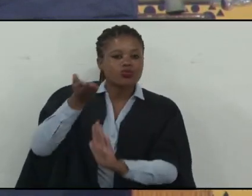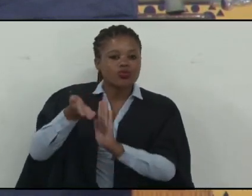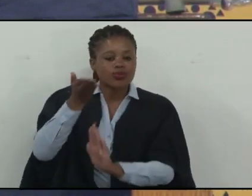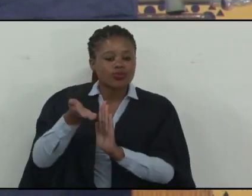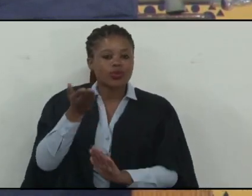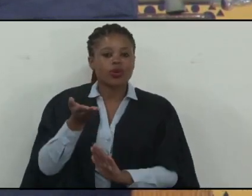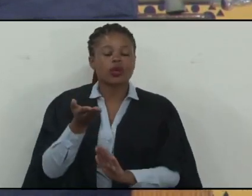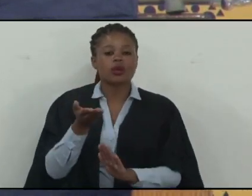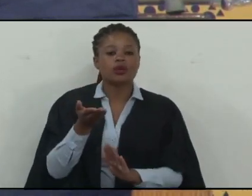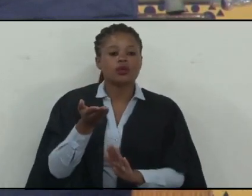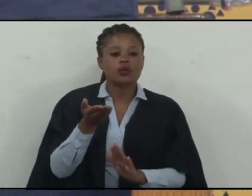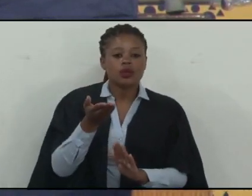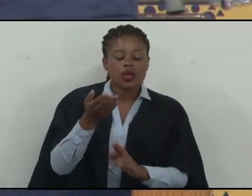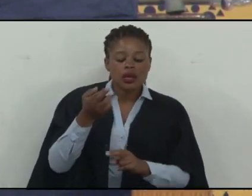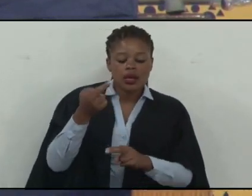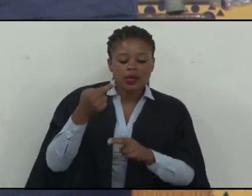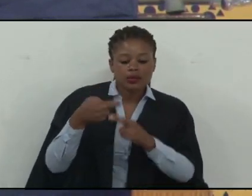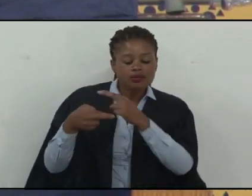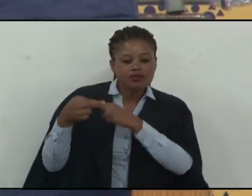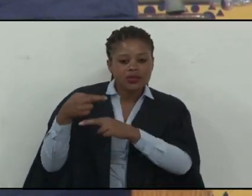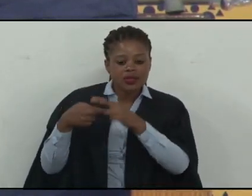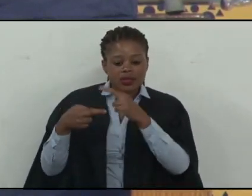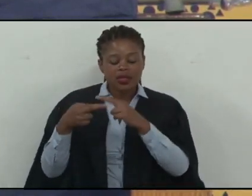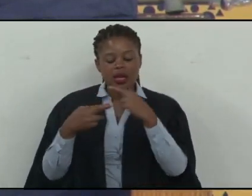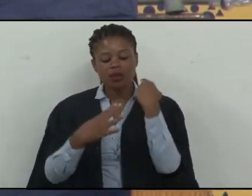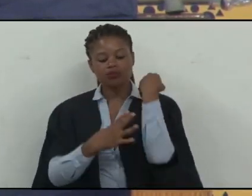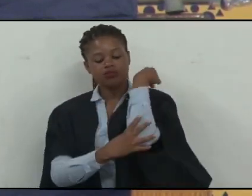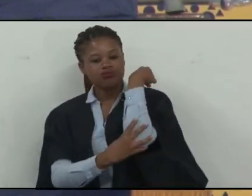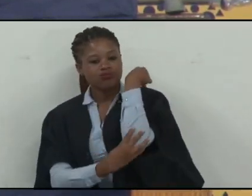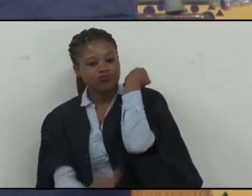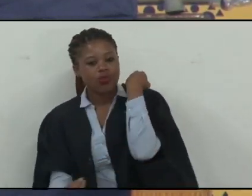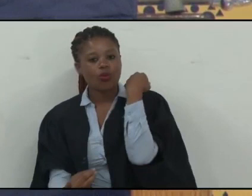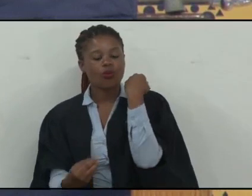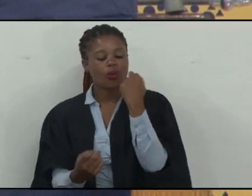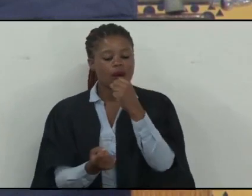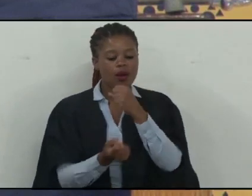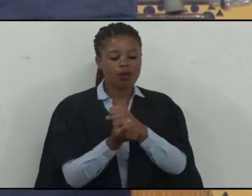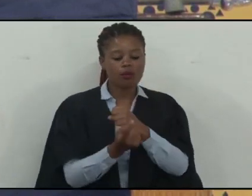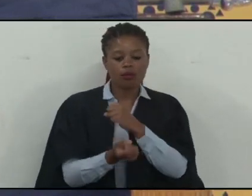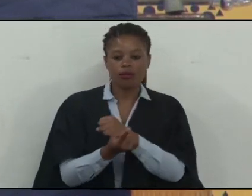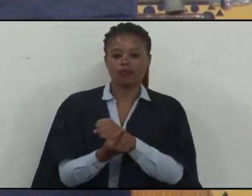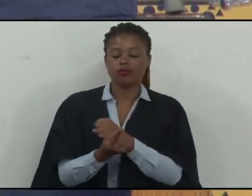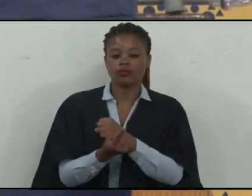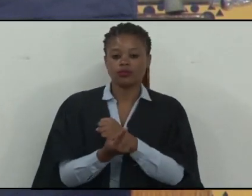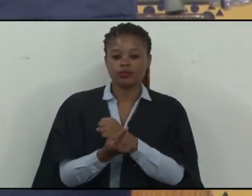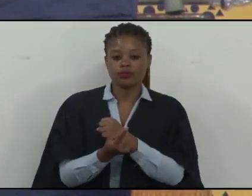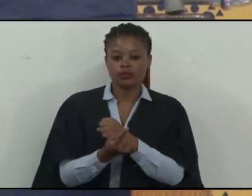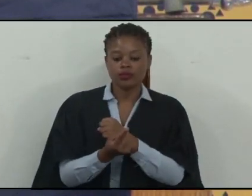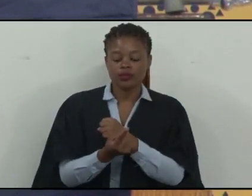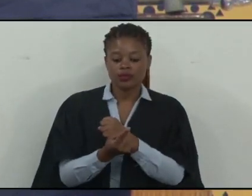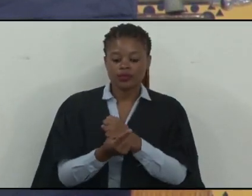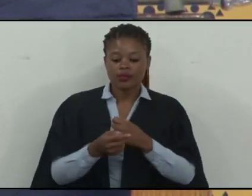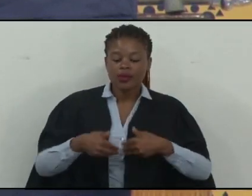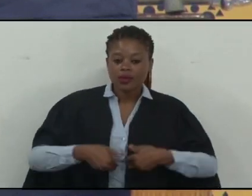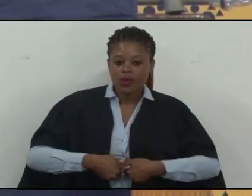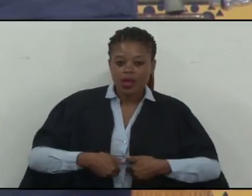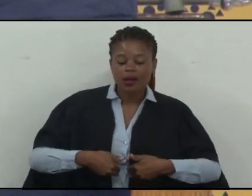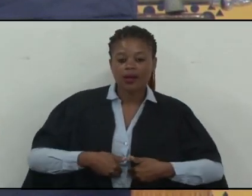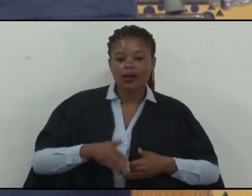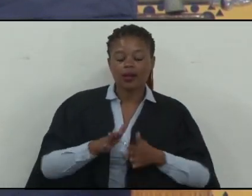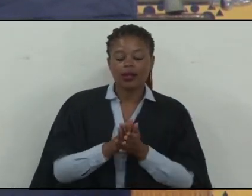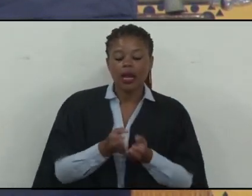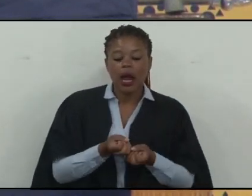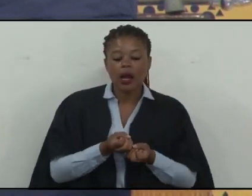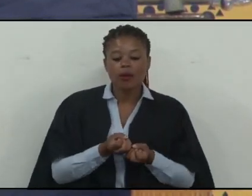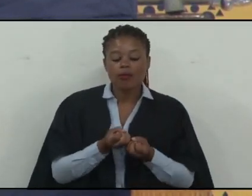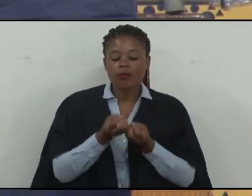unfortunately, reversal of the gains made in poverty eradication, in addressing hunger and